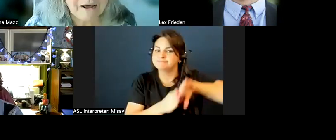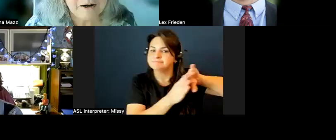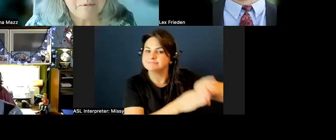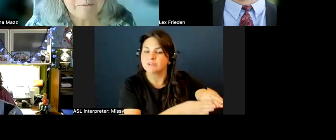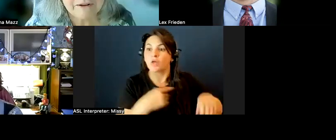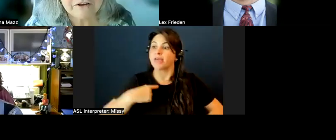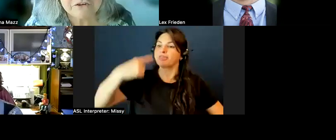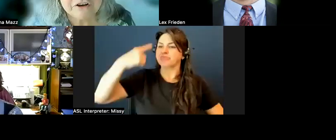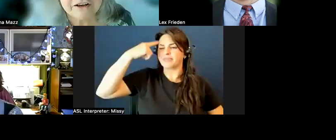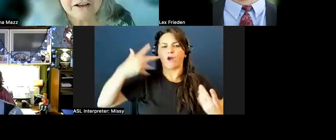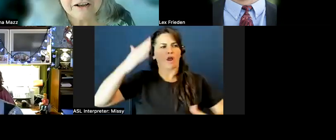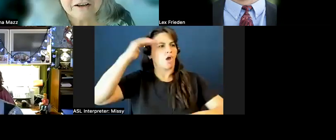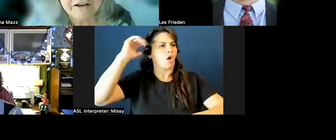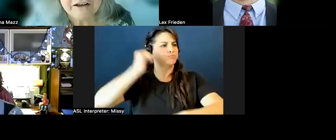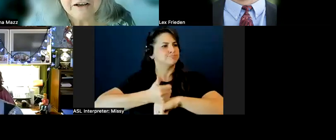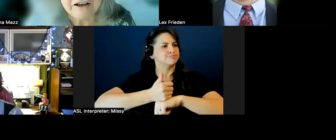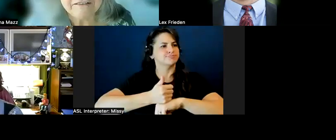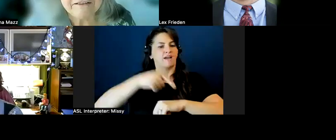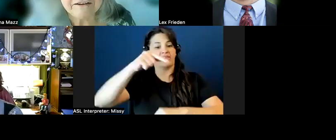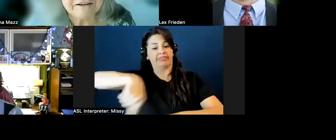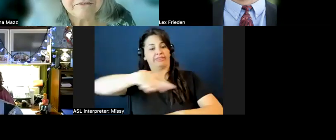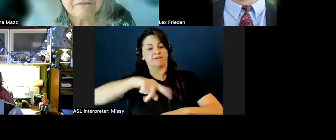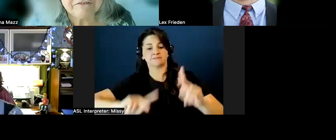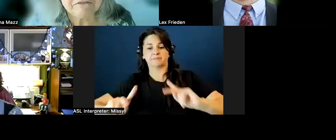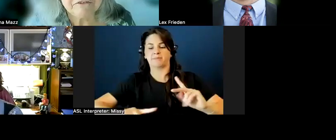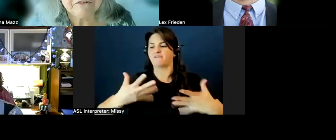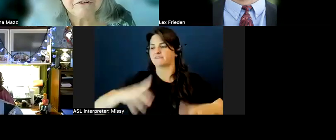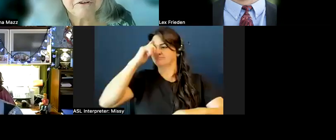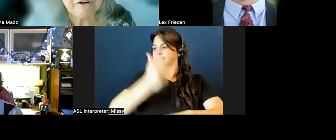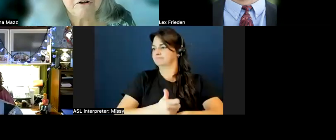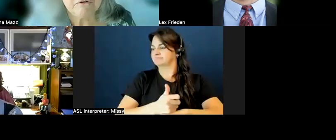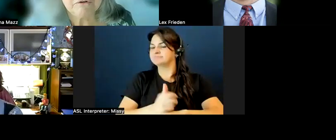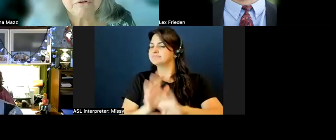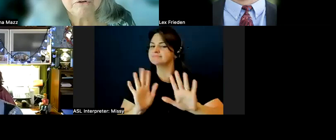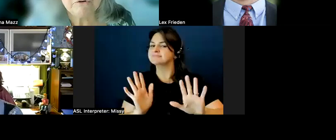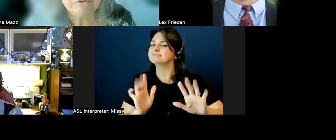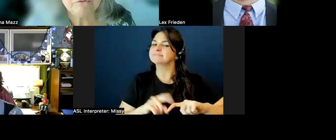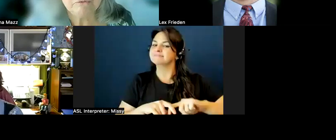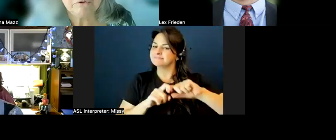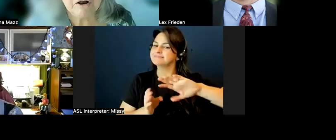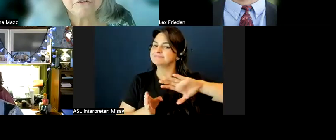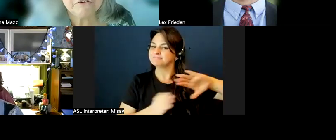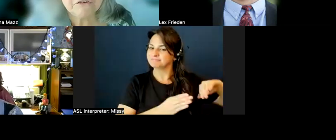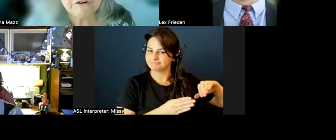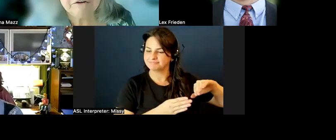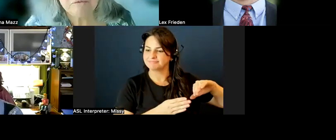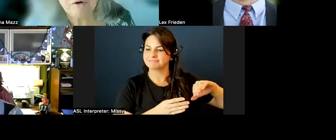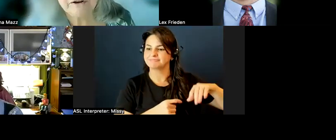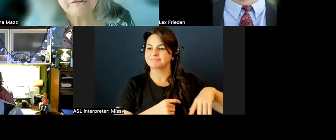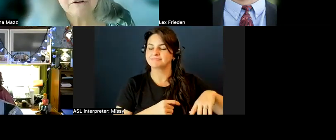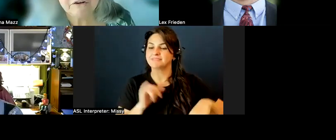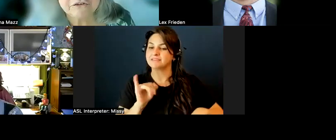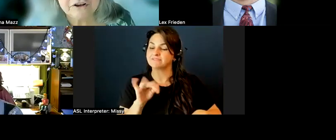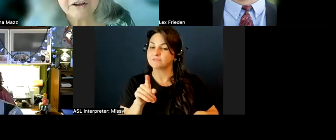they know about a population. And I think if you know, you are sincere